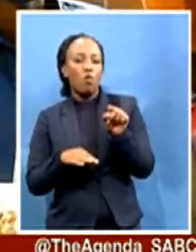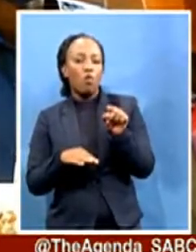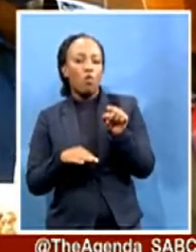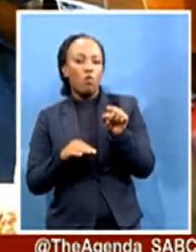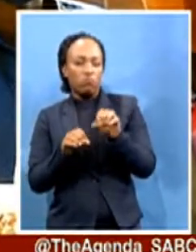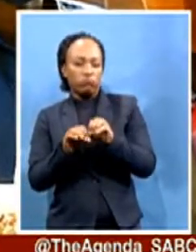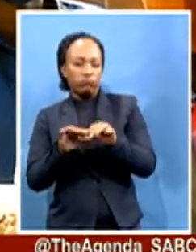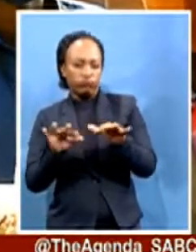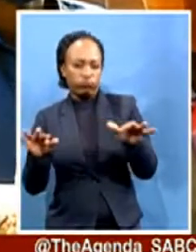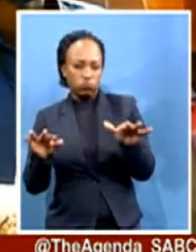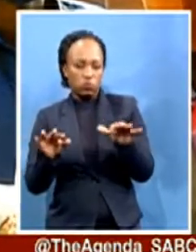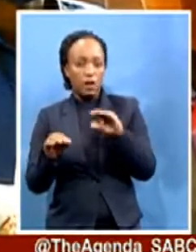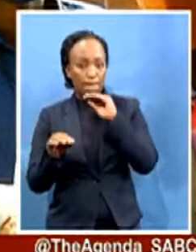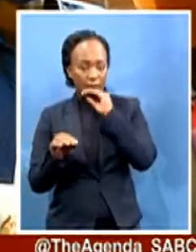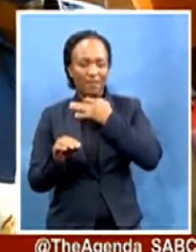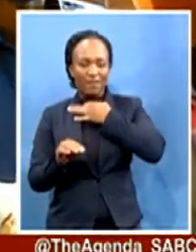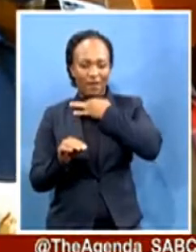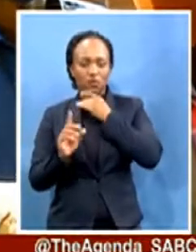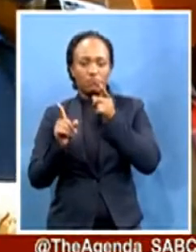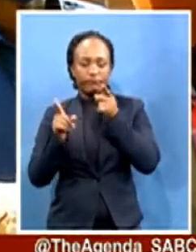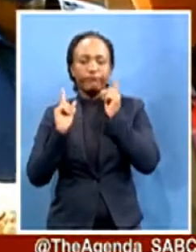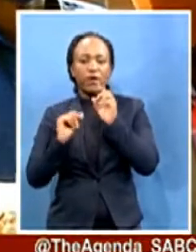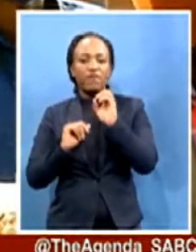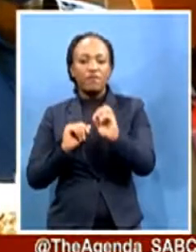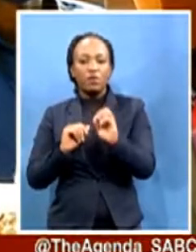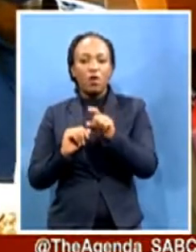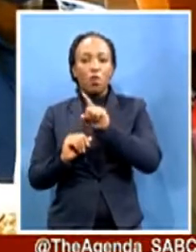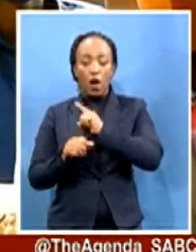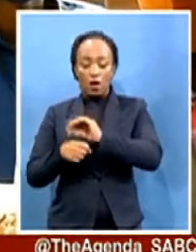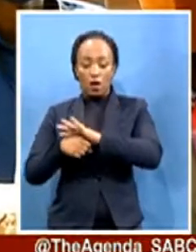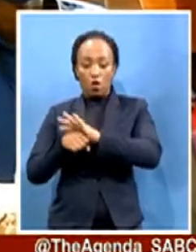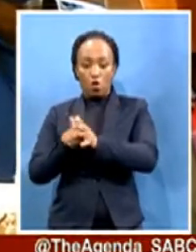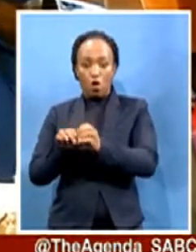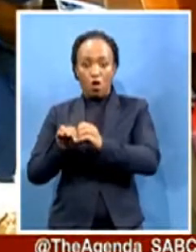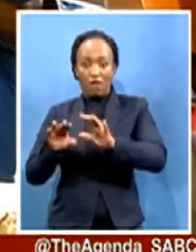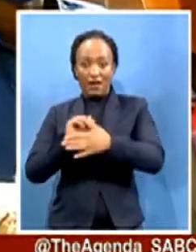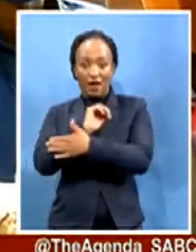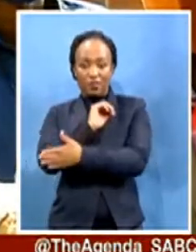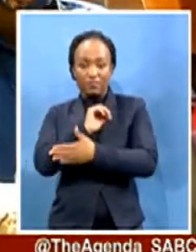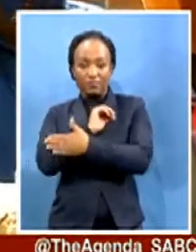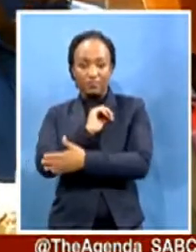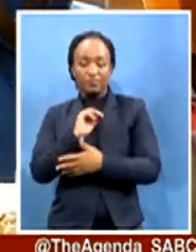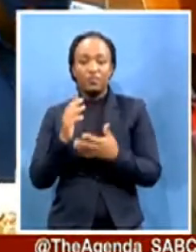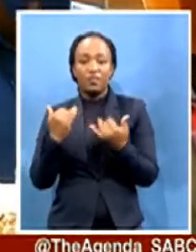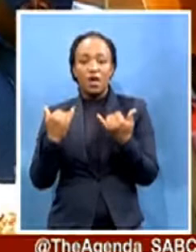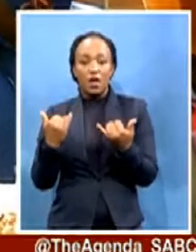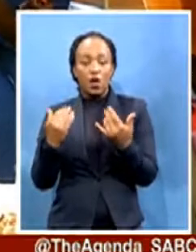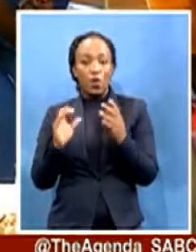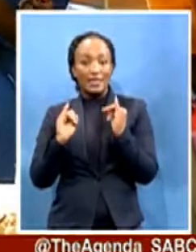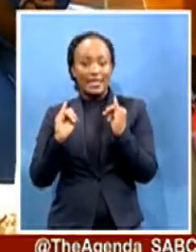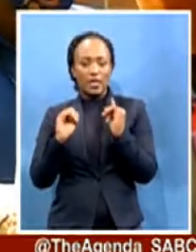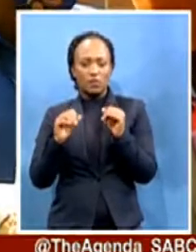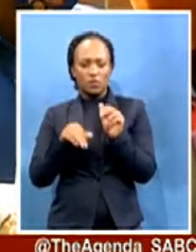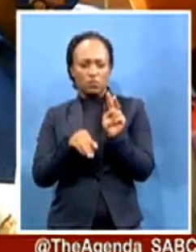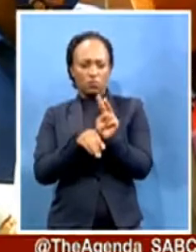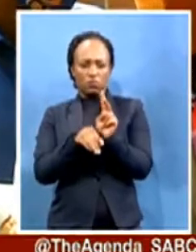because the COVID situation in the whole country remains the one which is really under serious observation. We are concerned that all